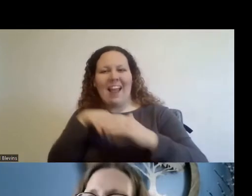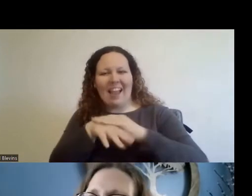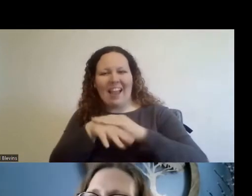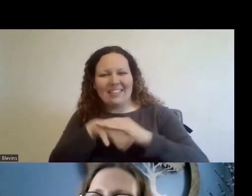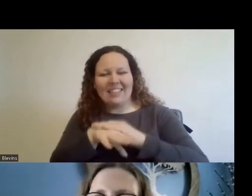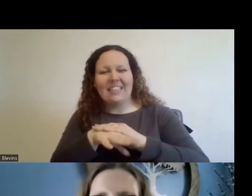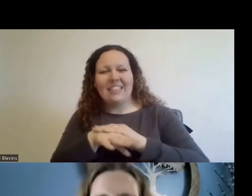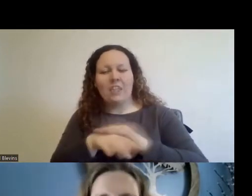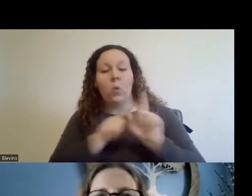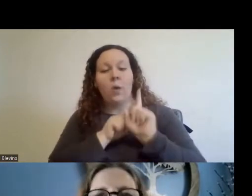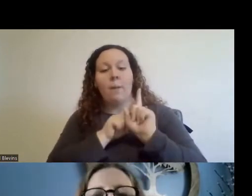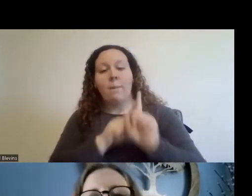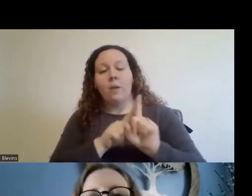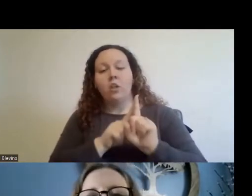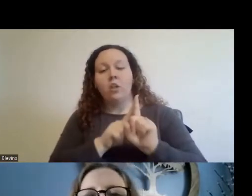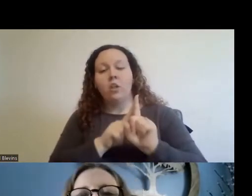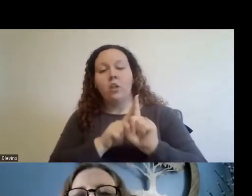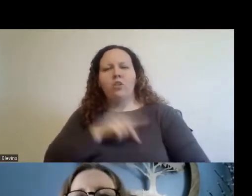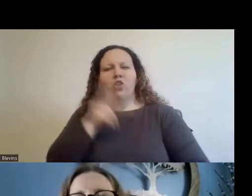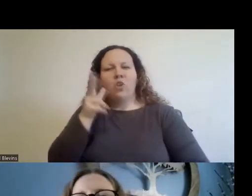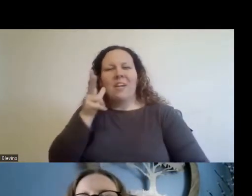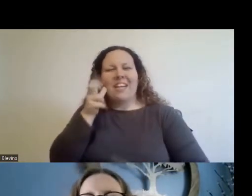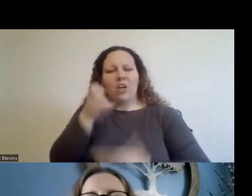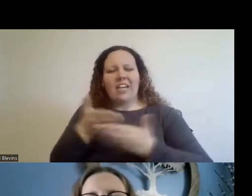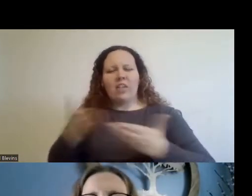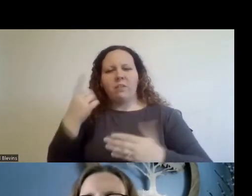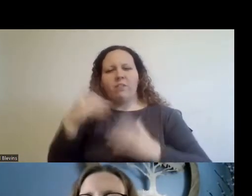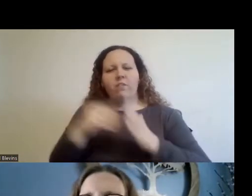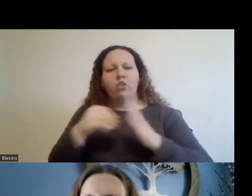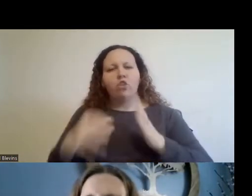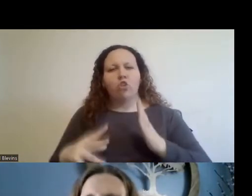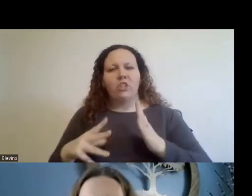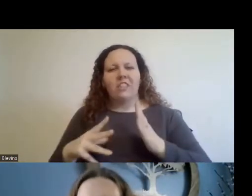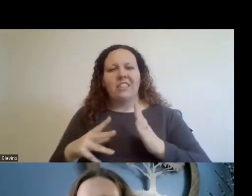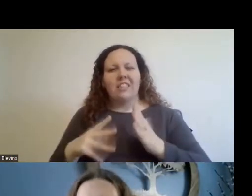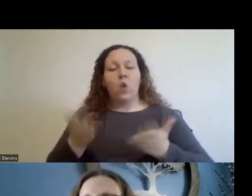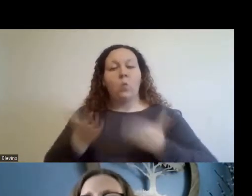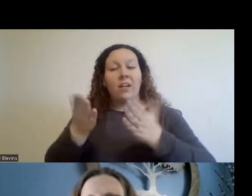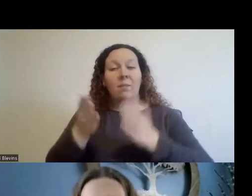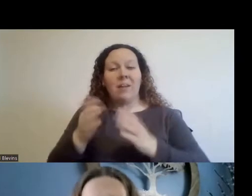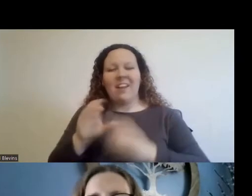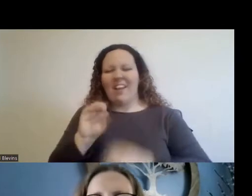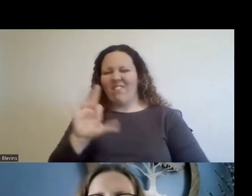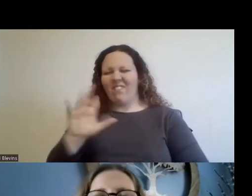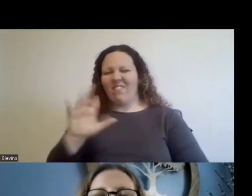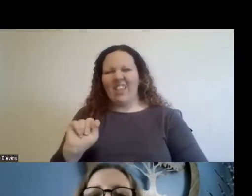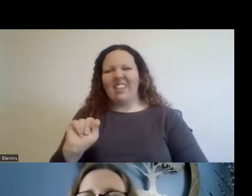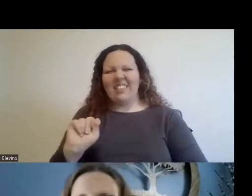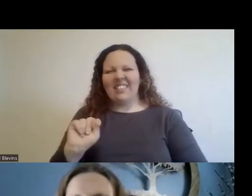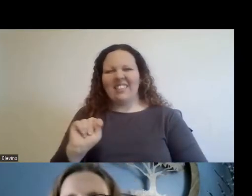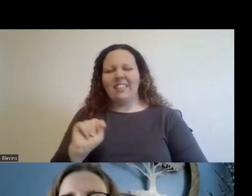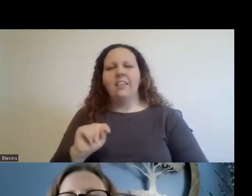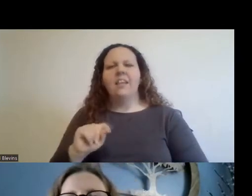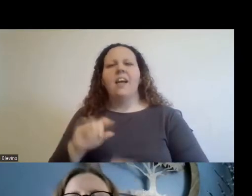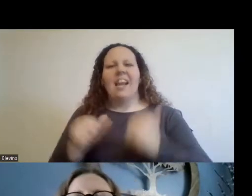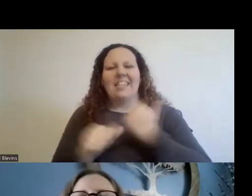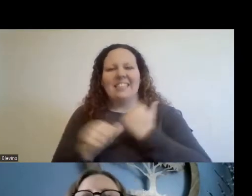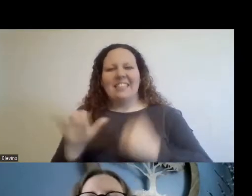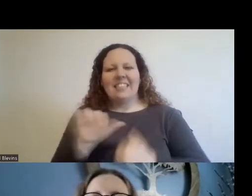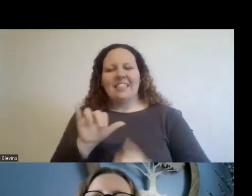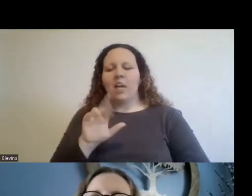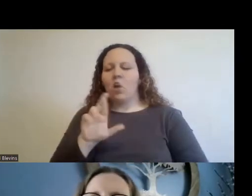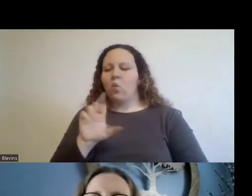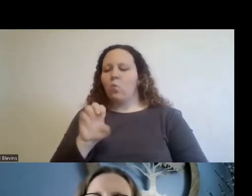personal hearing instruments for students, recommend, fit, and manage hearing assistance technology like FM or remote mics.